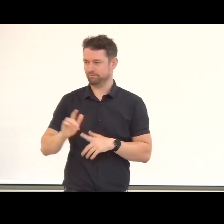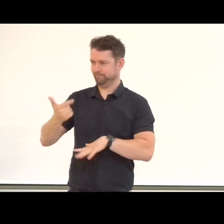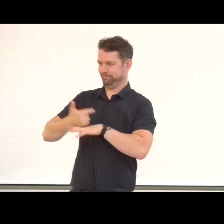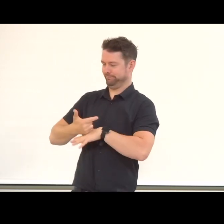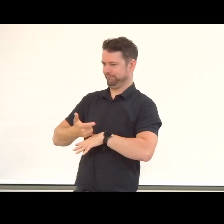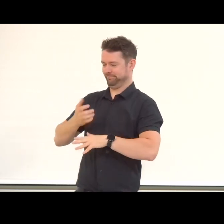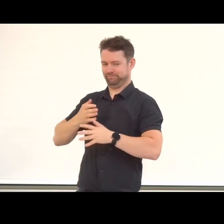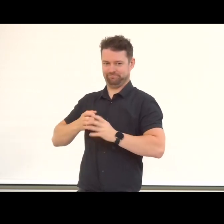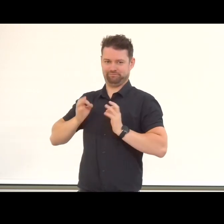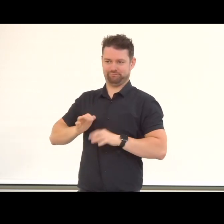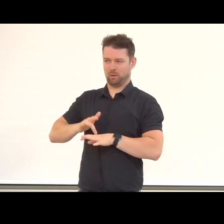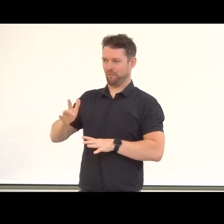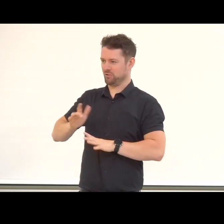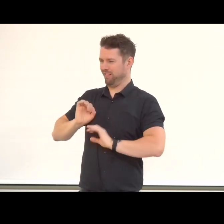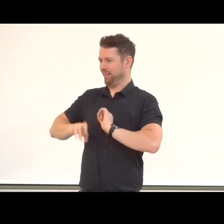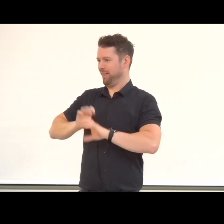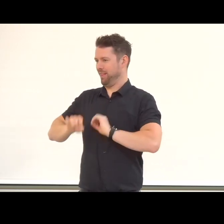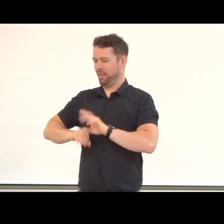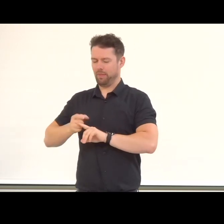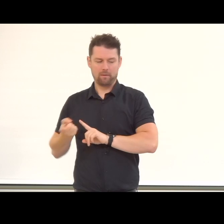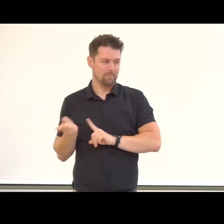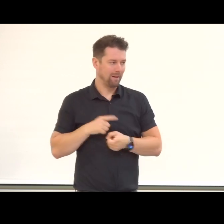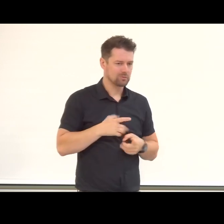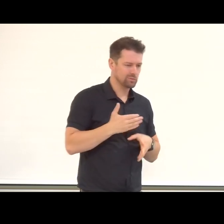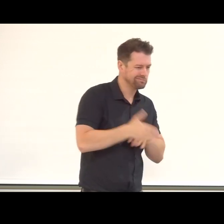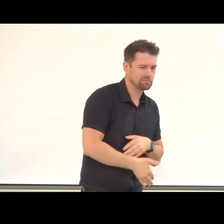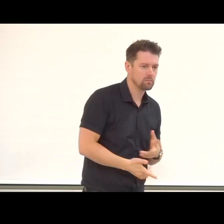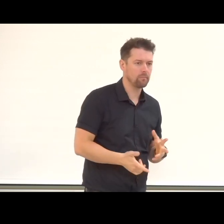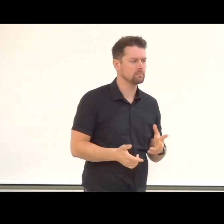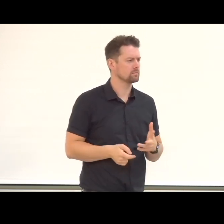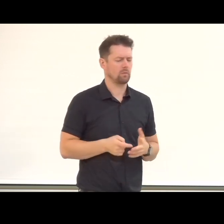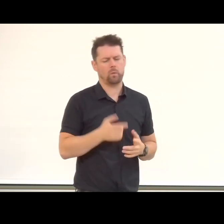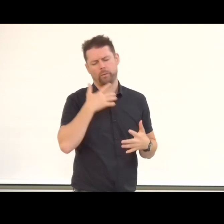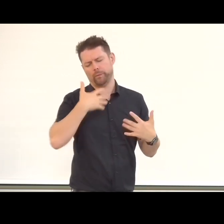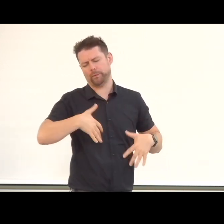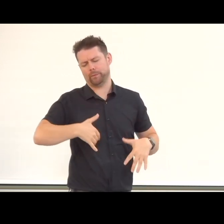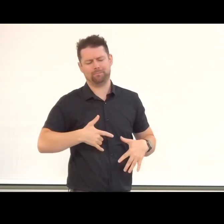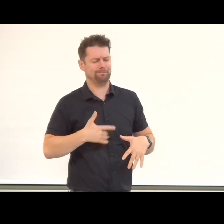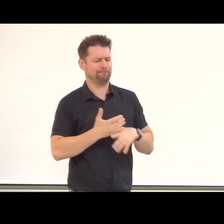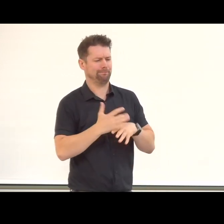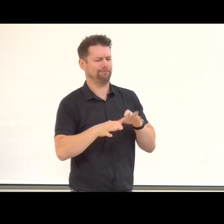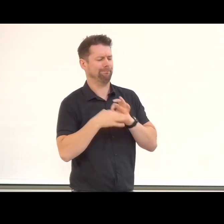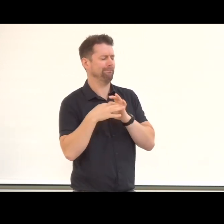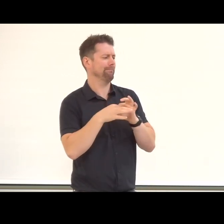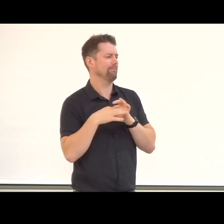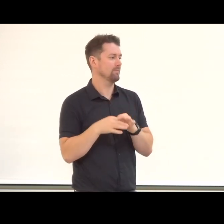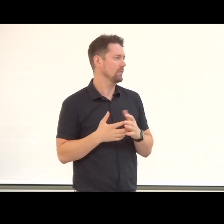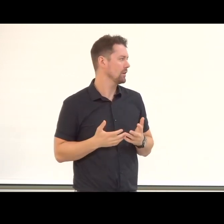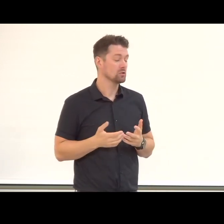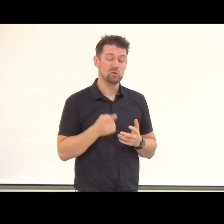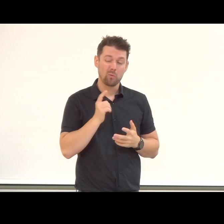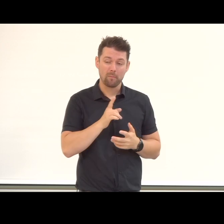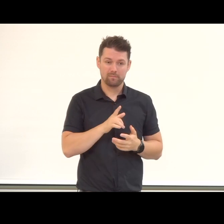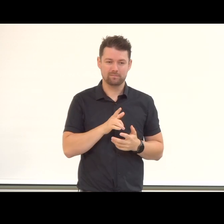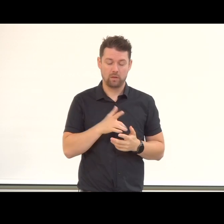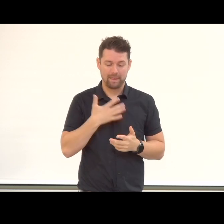forth. They're really professionals at what they're doing, and it's amazing to watch them work together as a team. And to get this team cohesion, you need